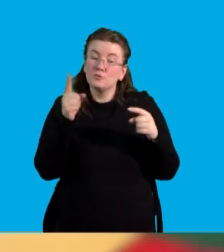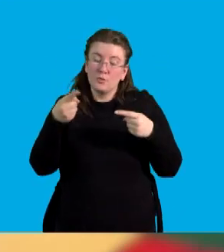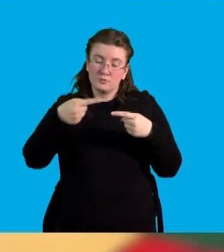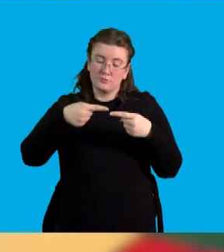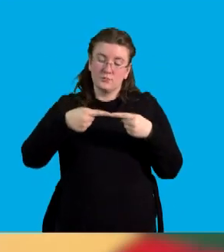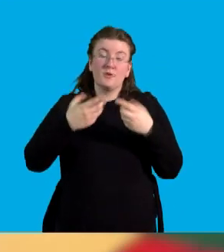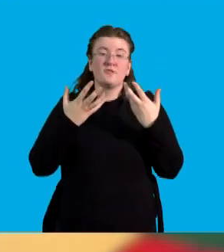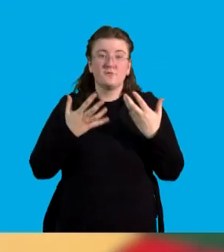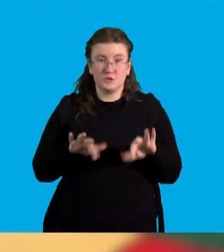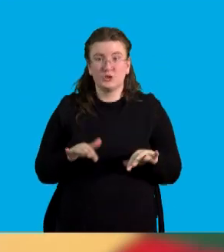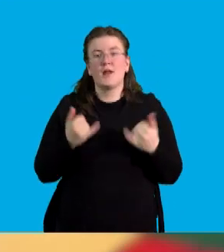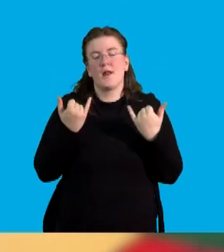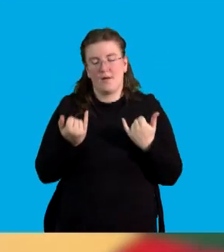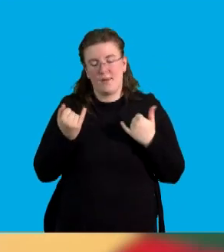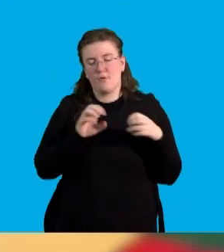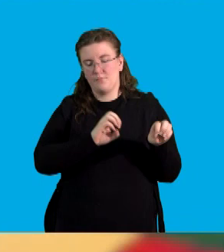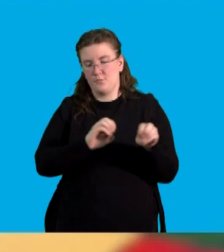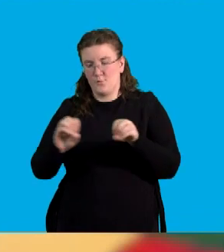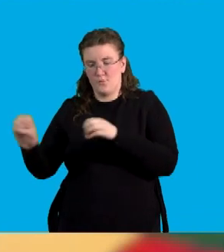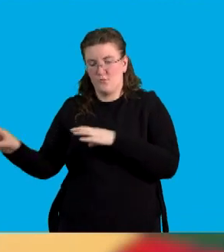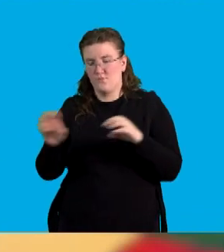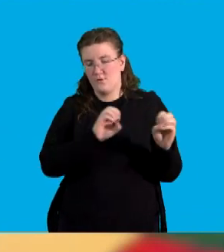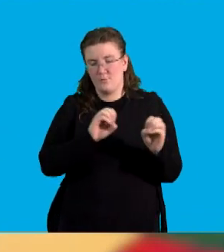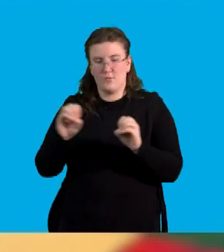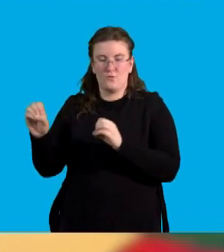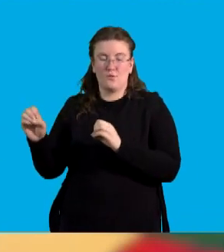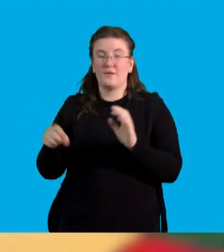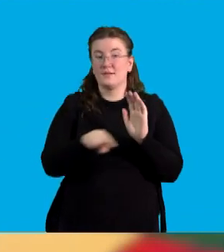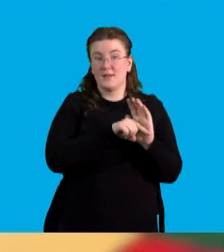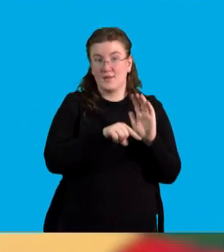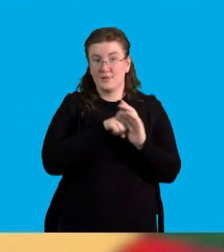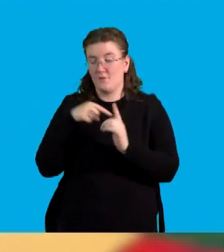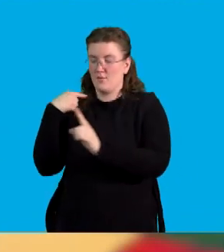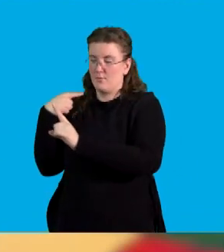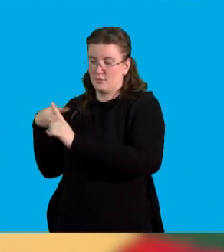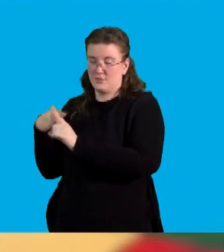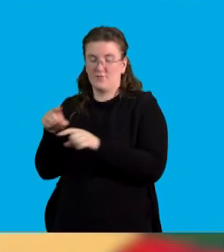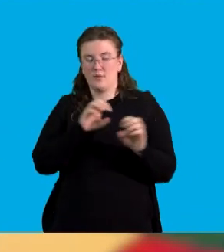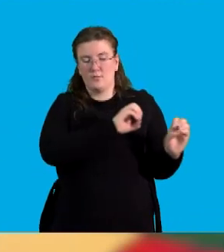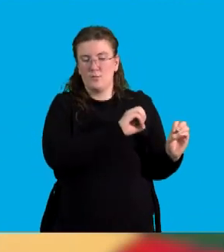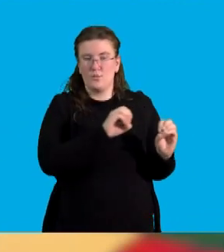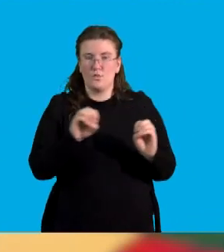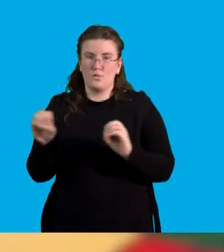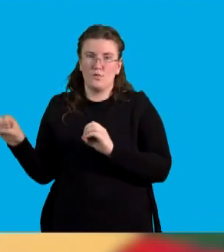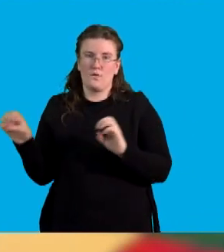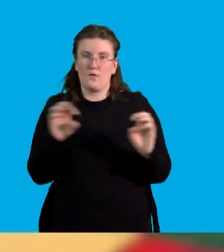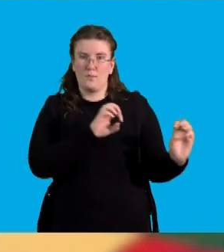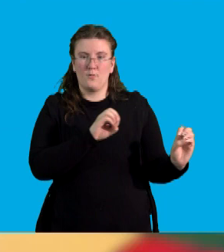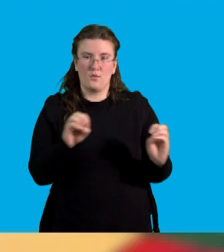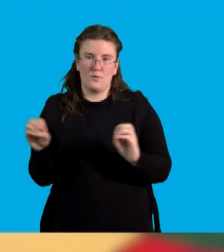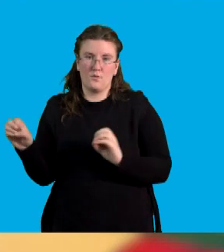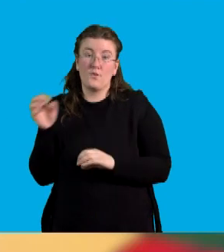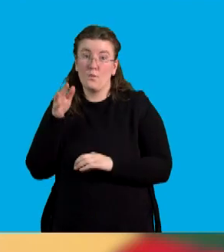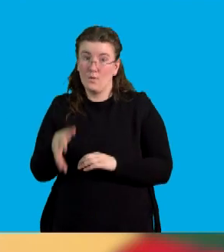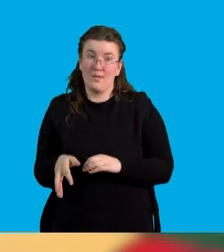However, once you start connecting the battery, they will be now starting to move in a certain direction from the negative terminal to the positive